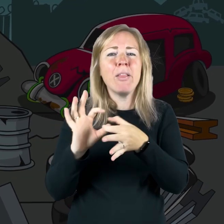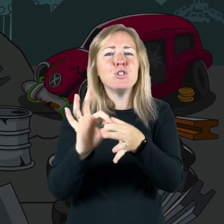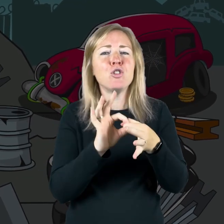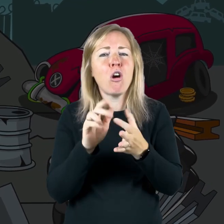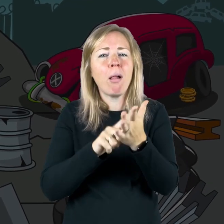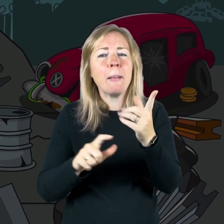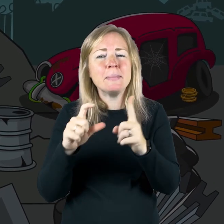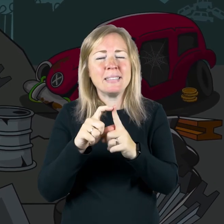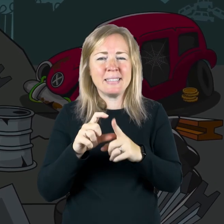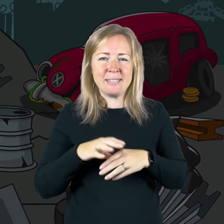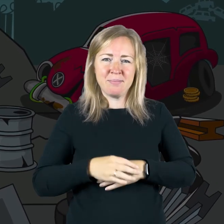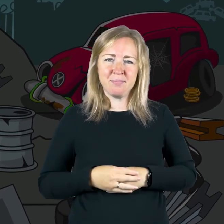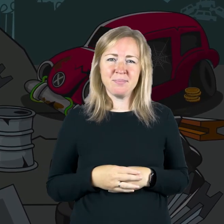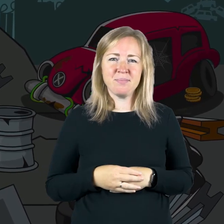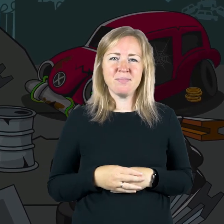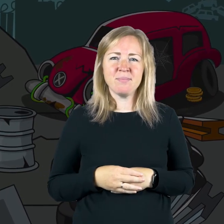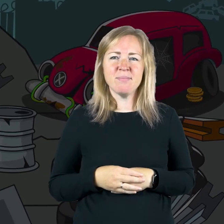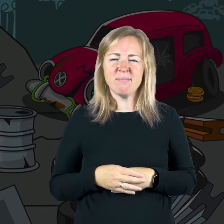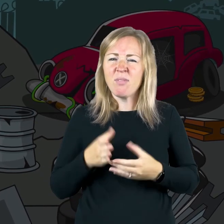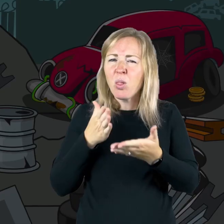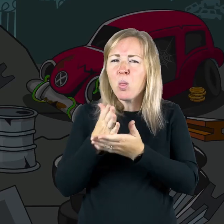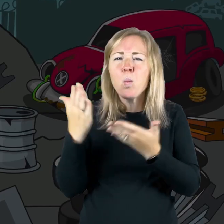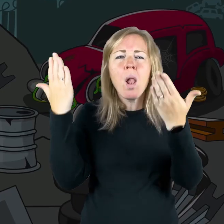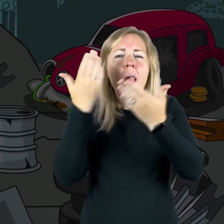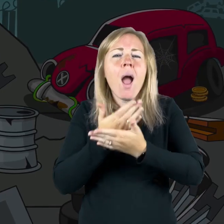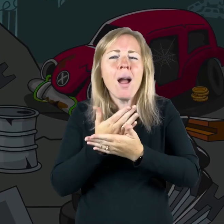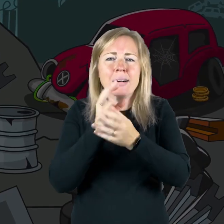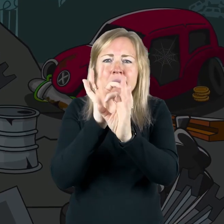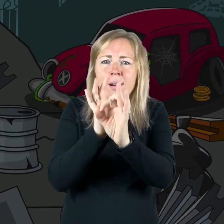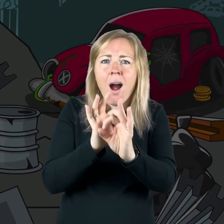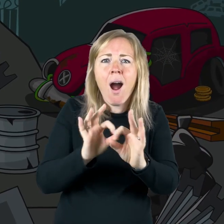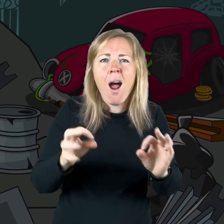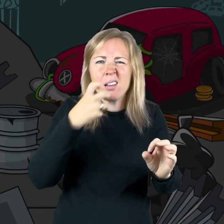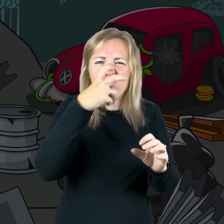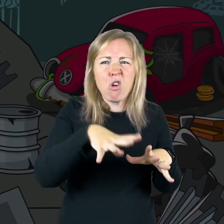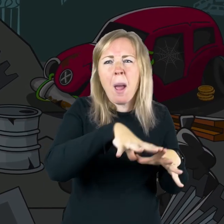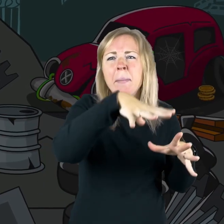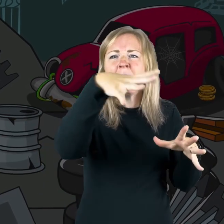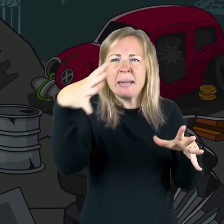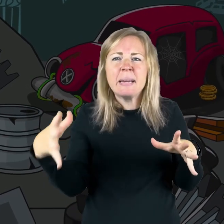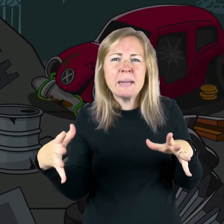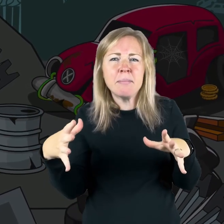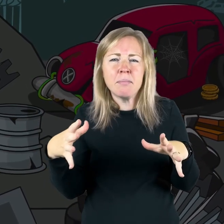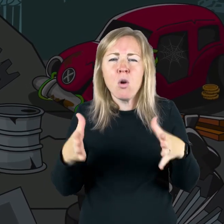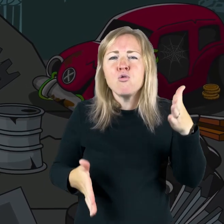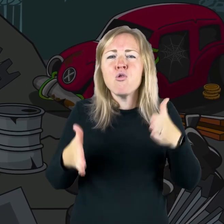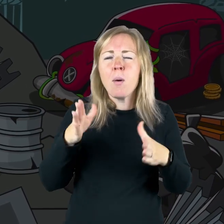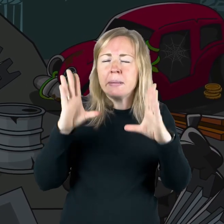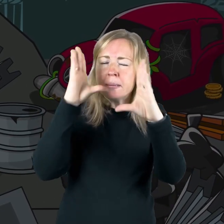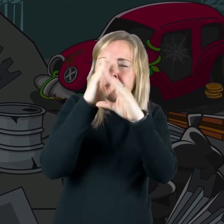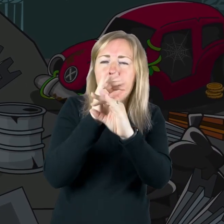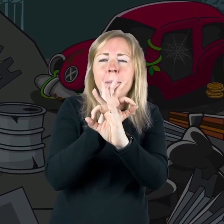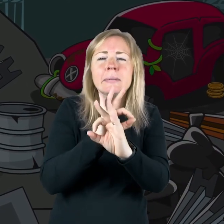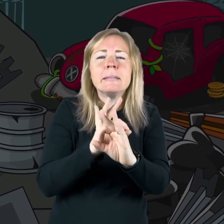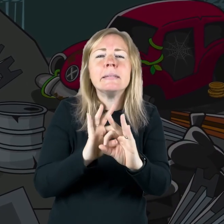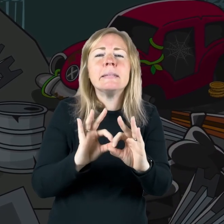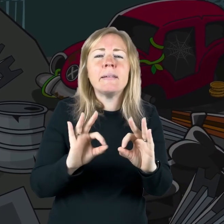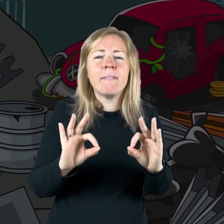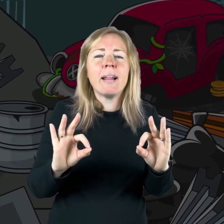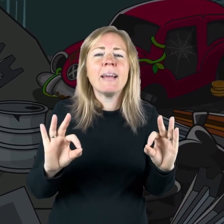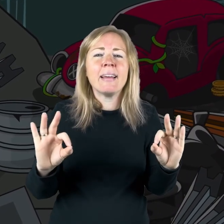All was silent in the scrap heap. The bots were sleeping peacefully as daytime drew to a